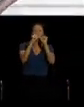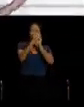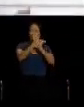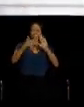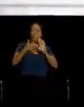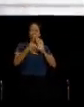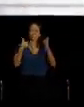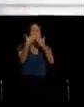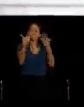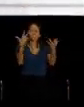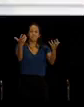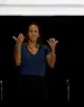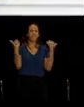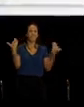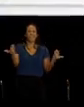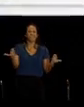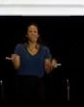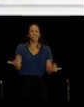if they call me